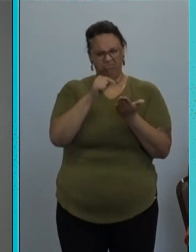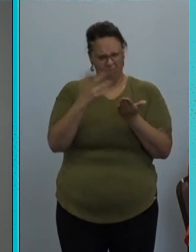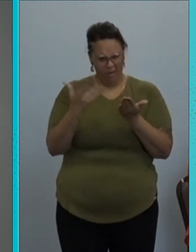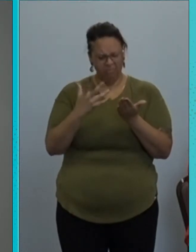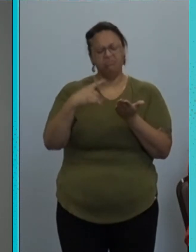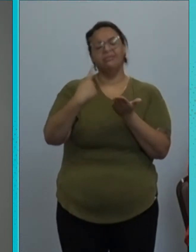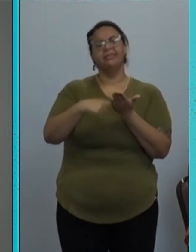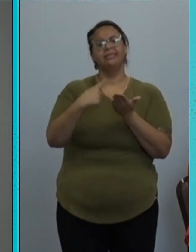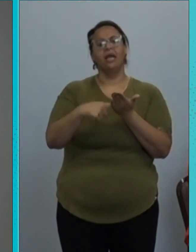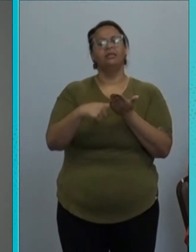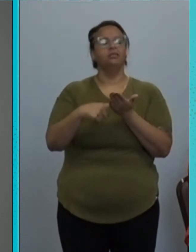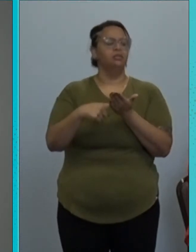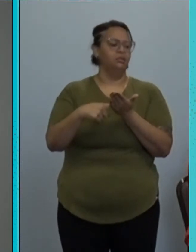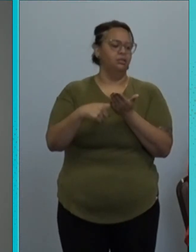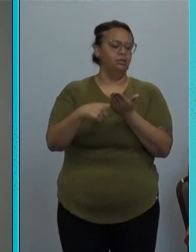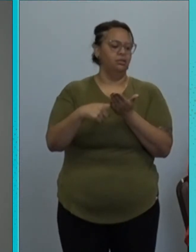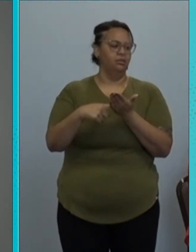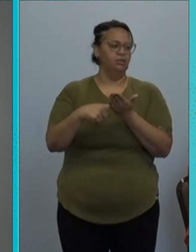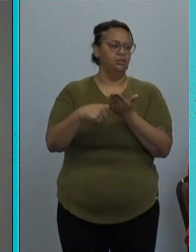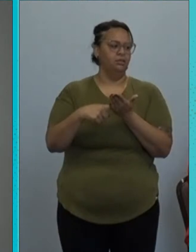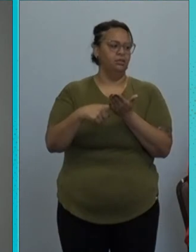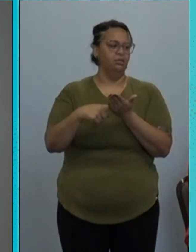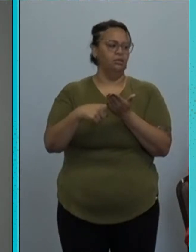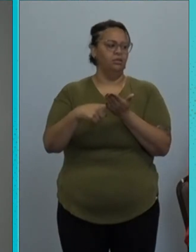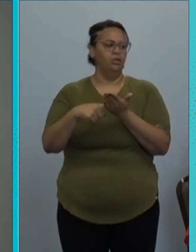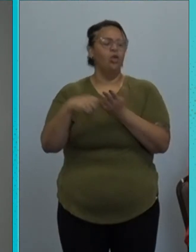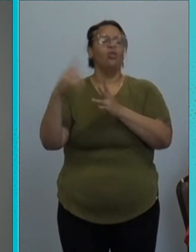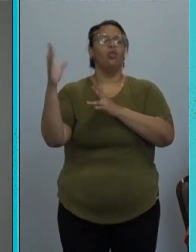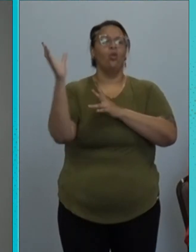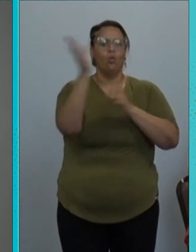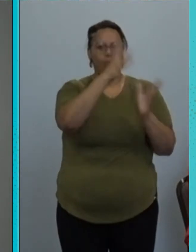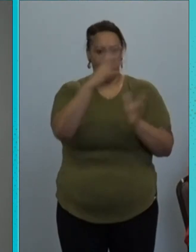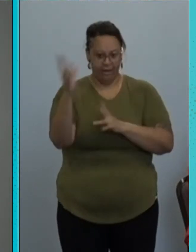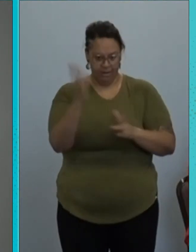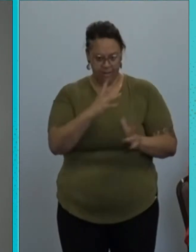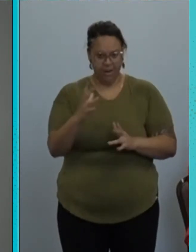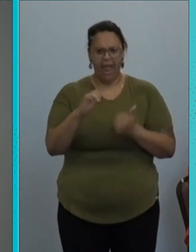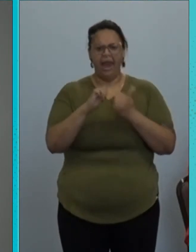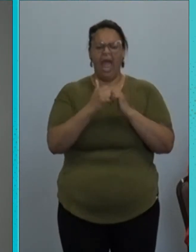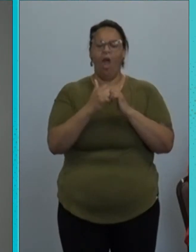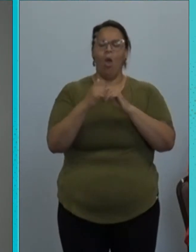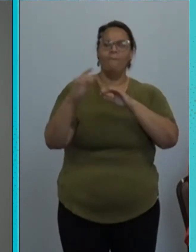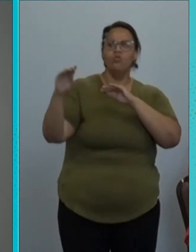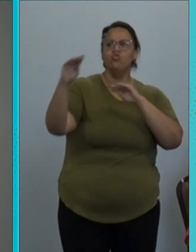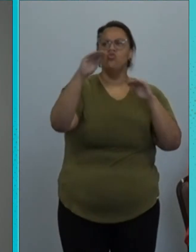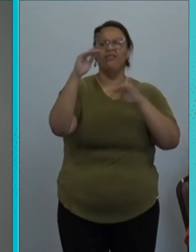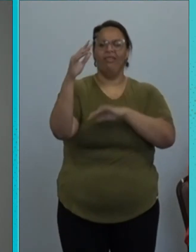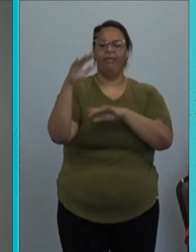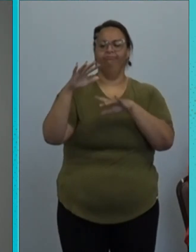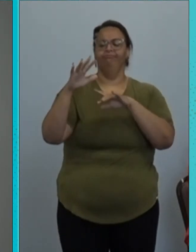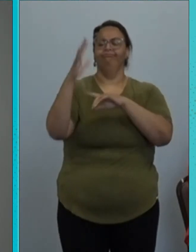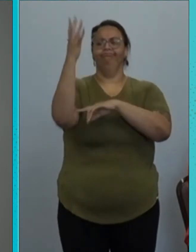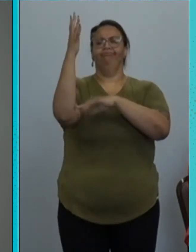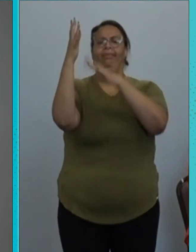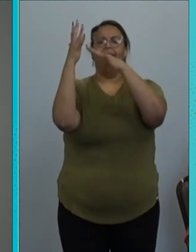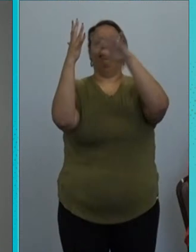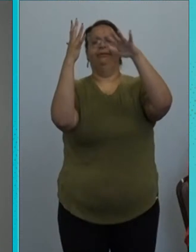the wind rustling the leaves on